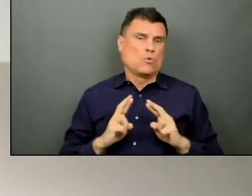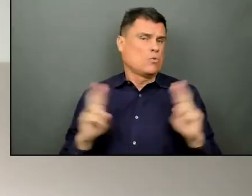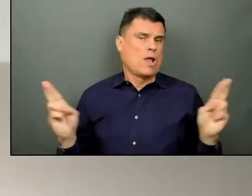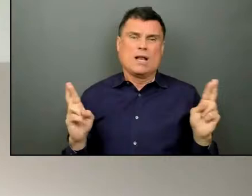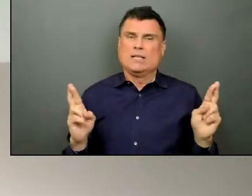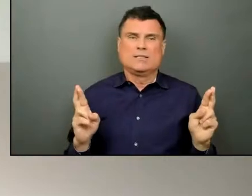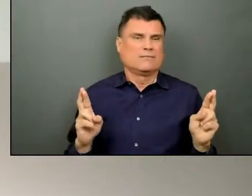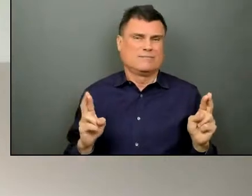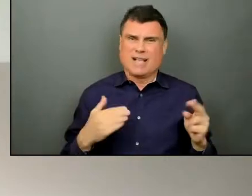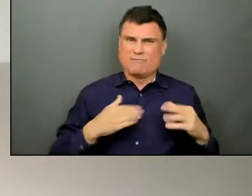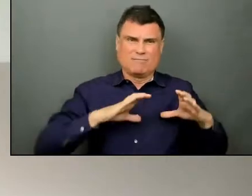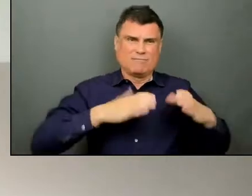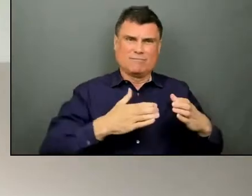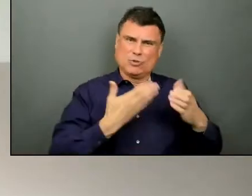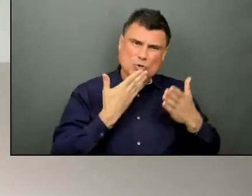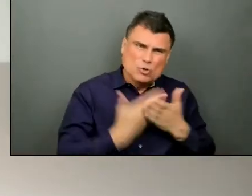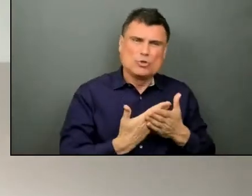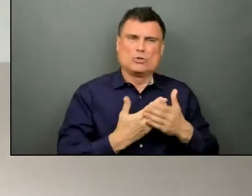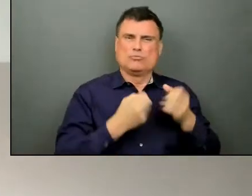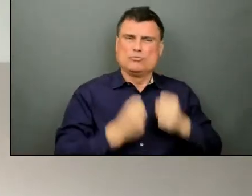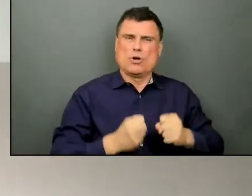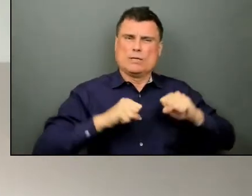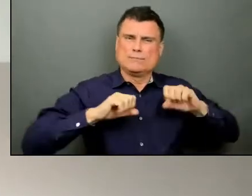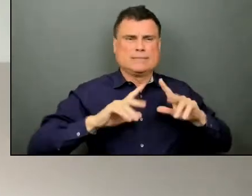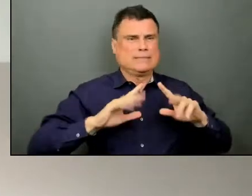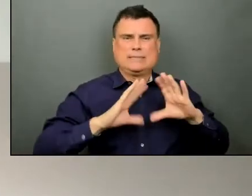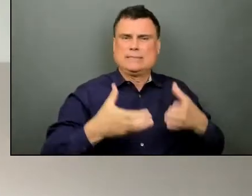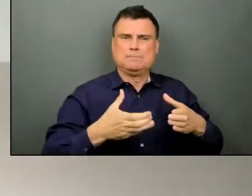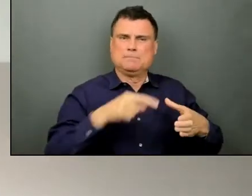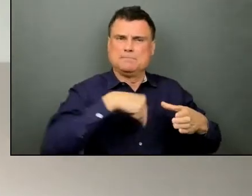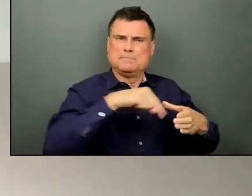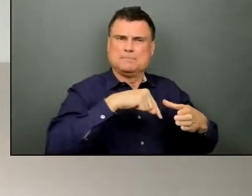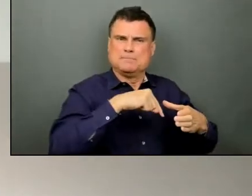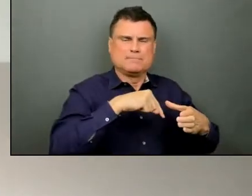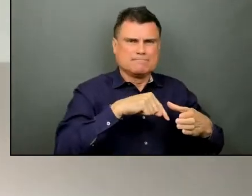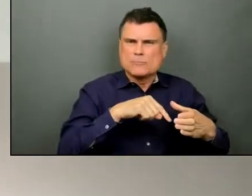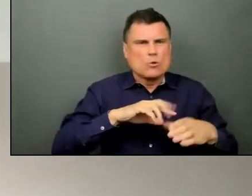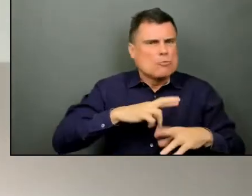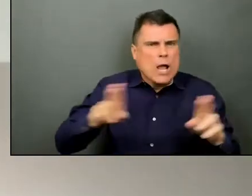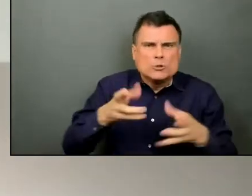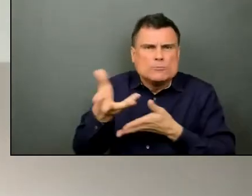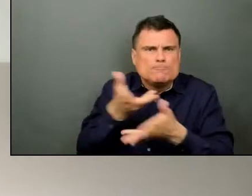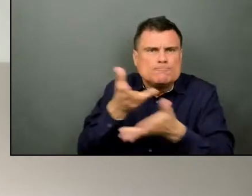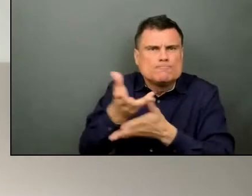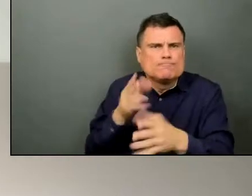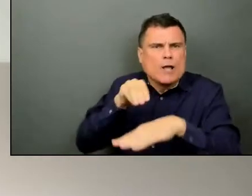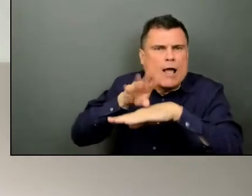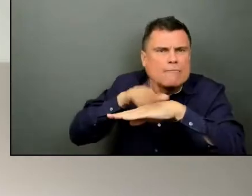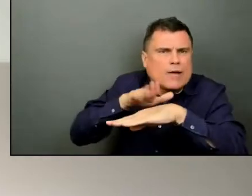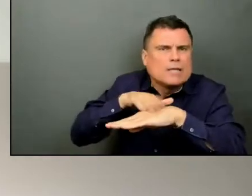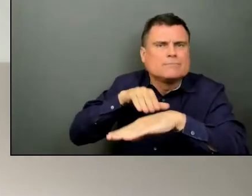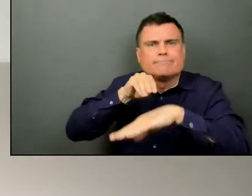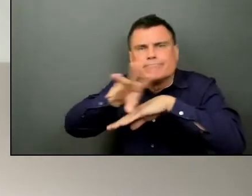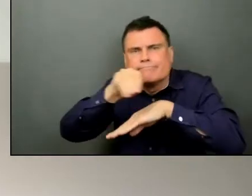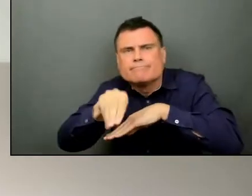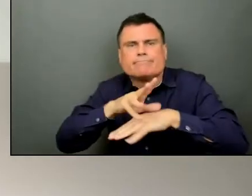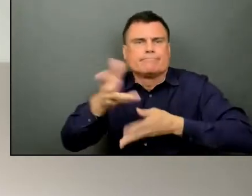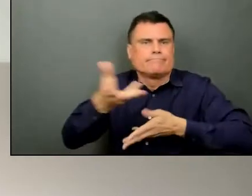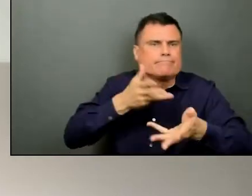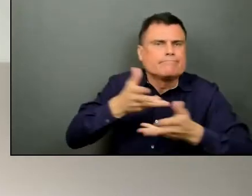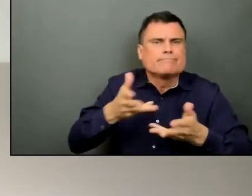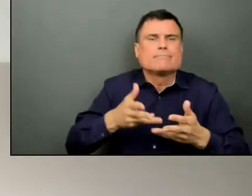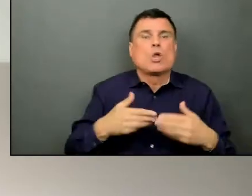workers to be there for them when they need them. And so I encourage young people and their family members to download the app